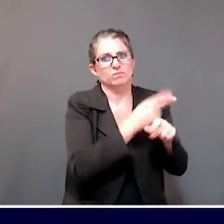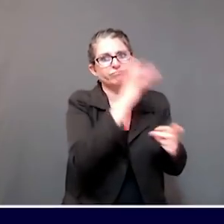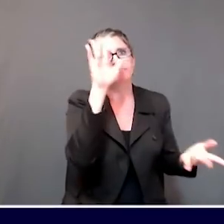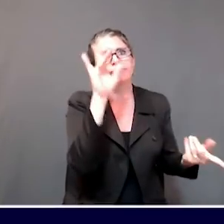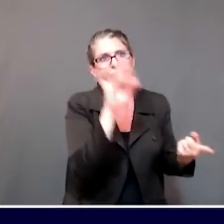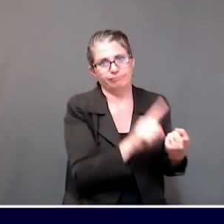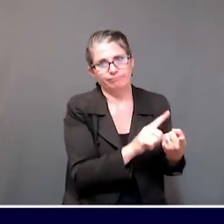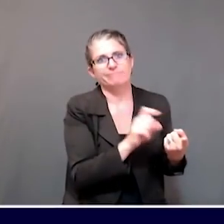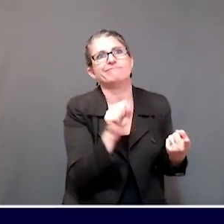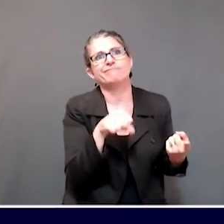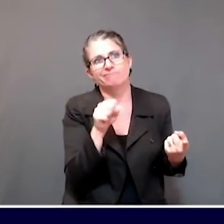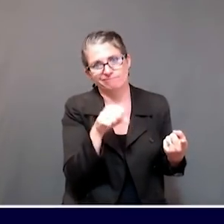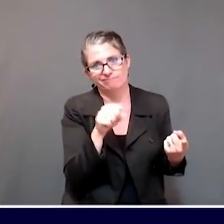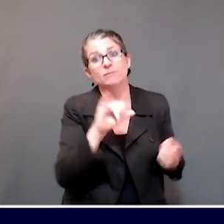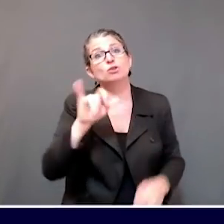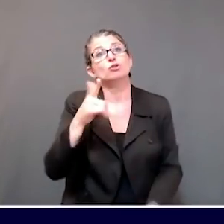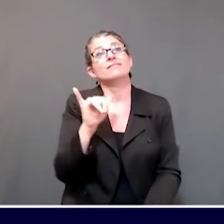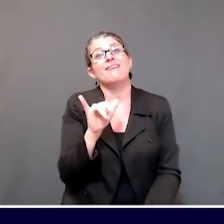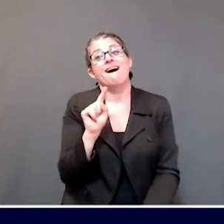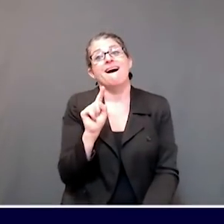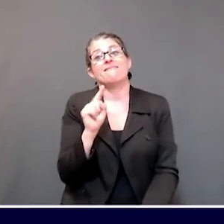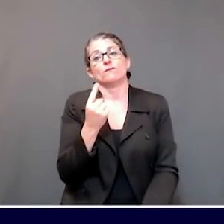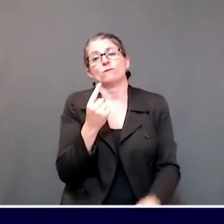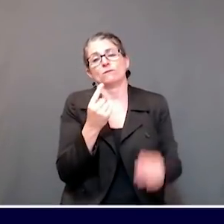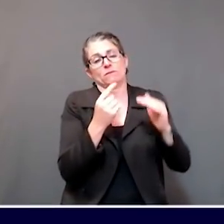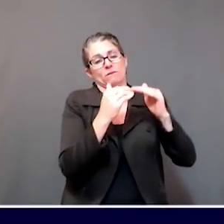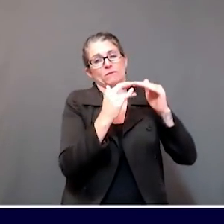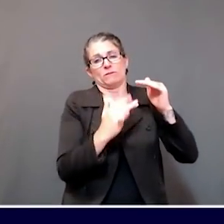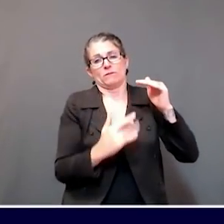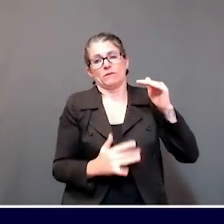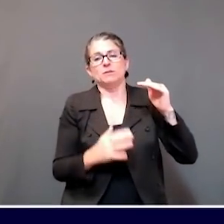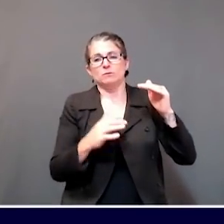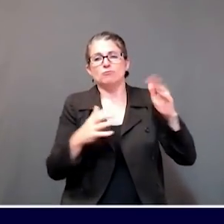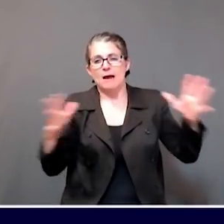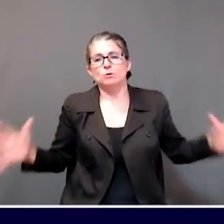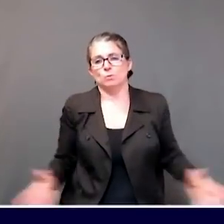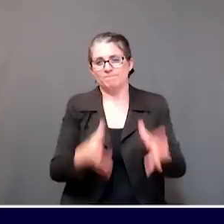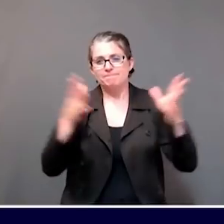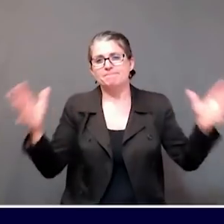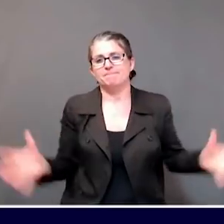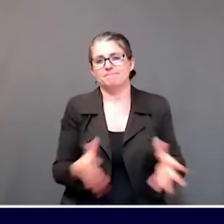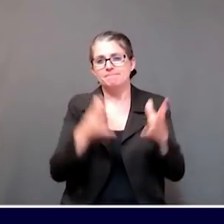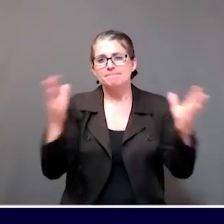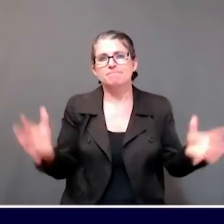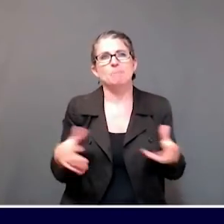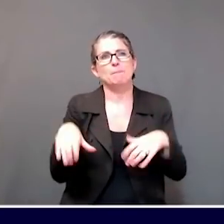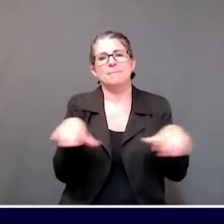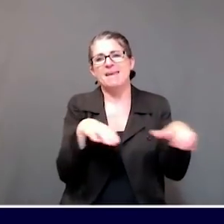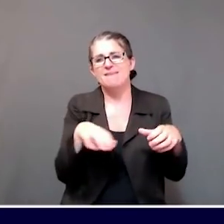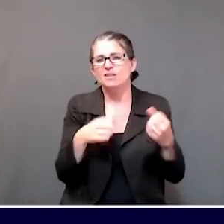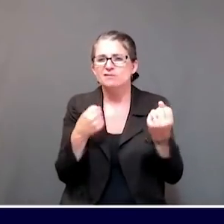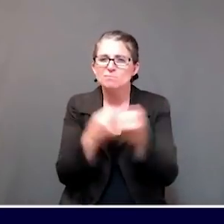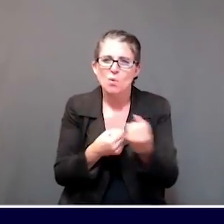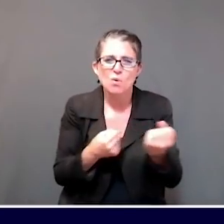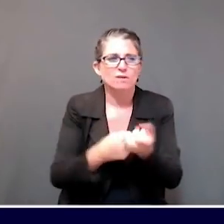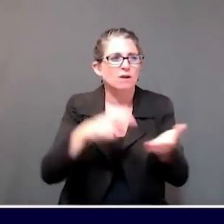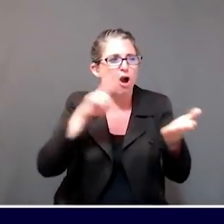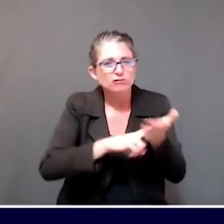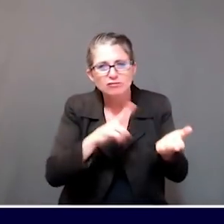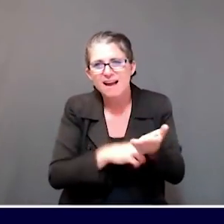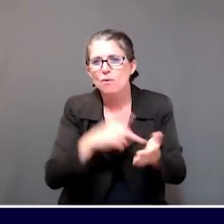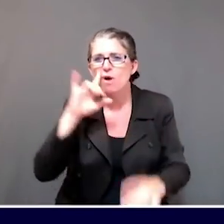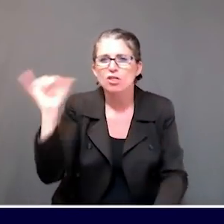for certain types of behavioral health, we've been providing per member per month support for those behavioral health organizations to